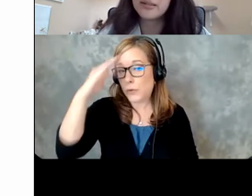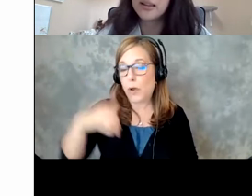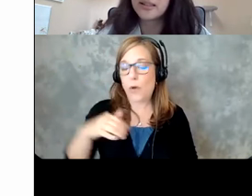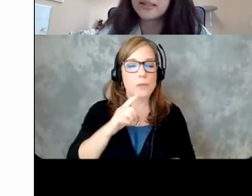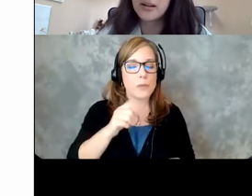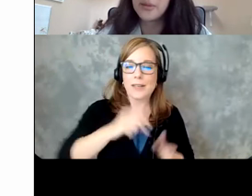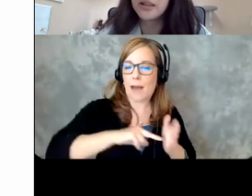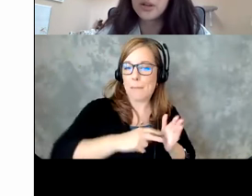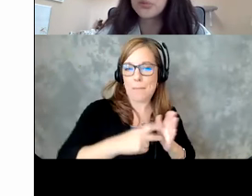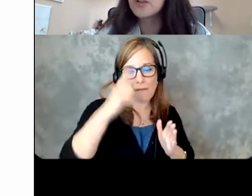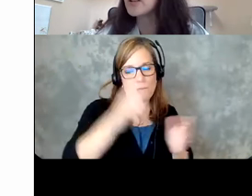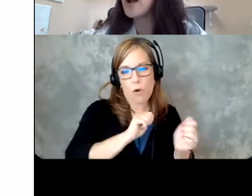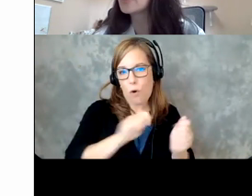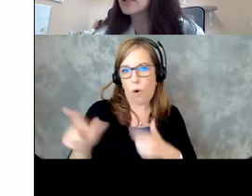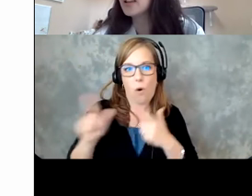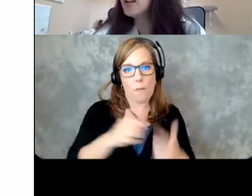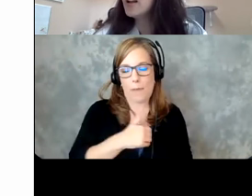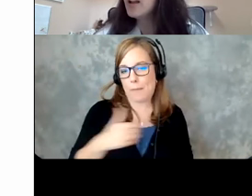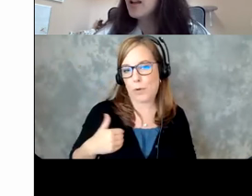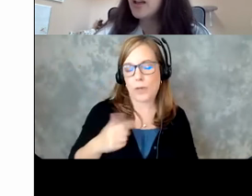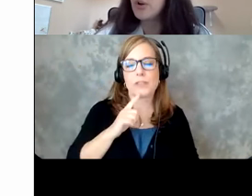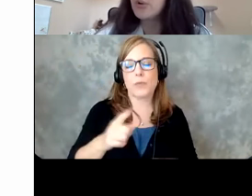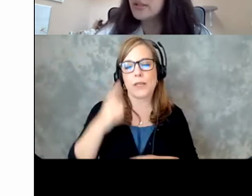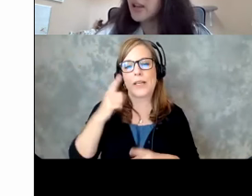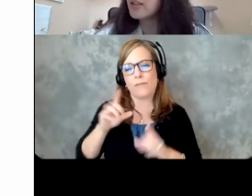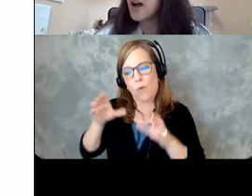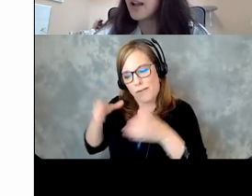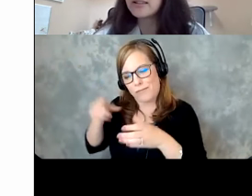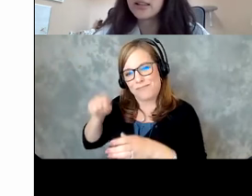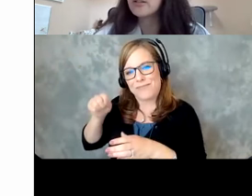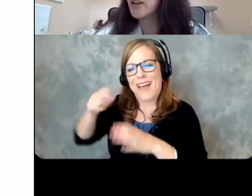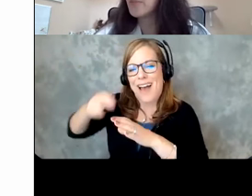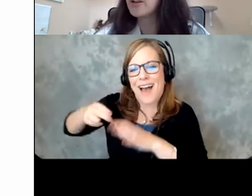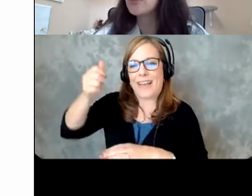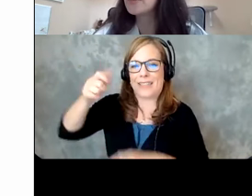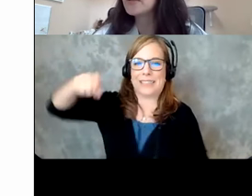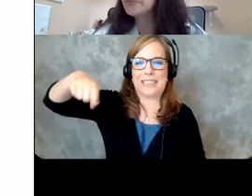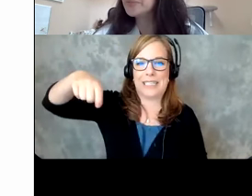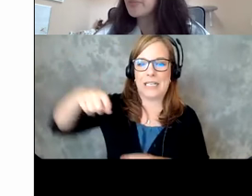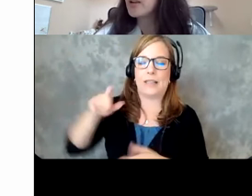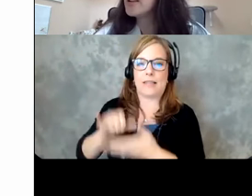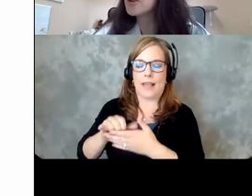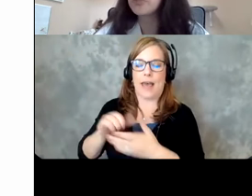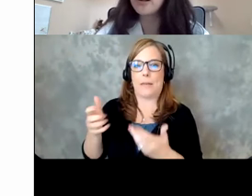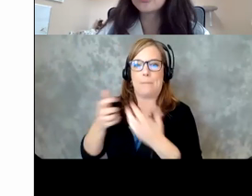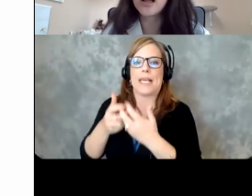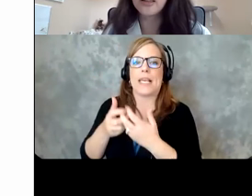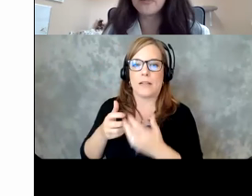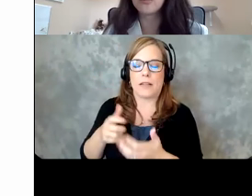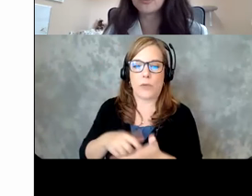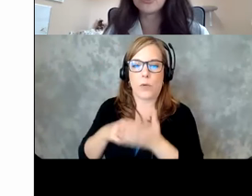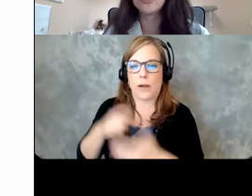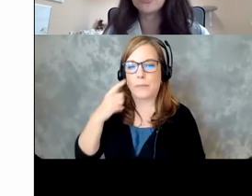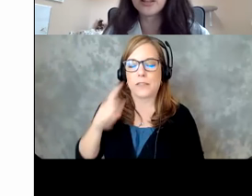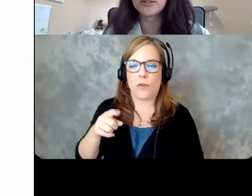It is, as it's really for the highest need and those needing the highest tier of care management. And so prior